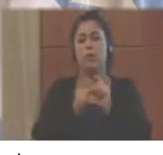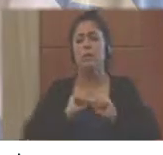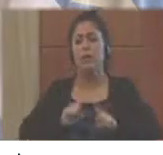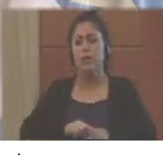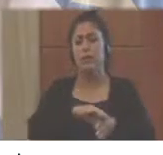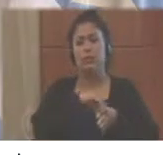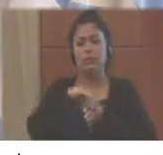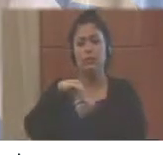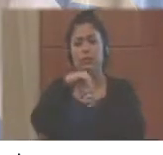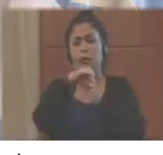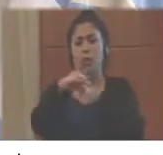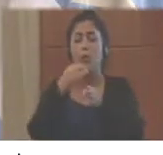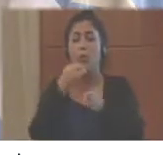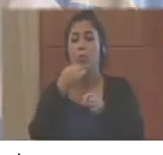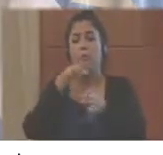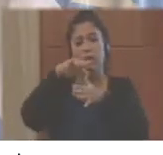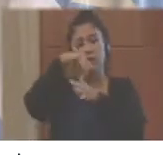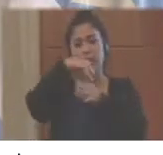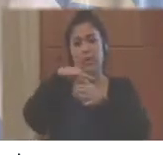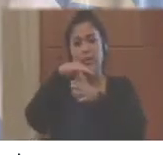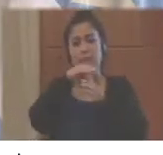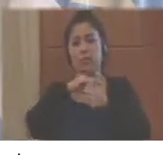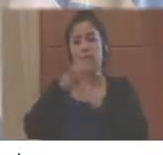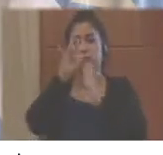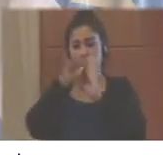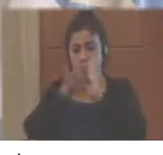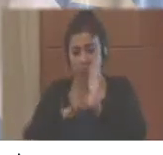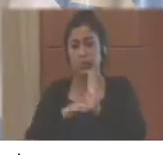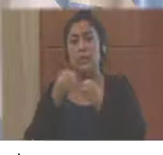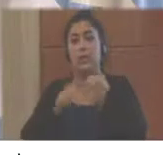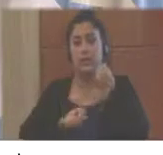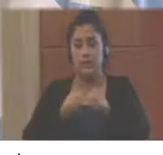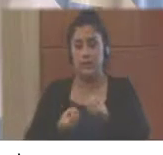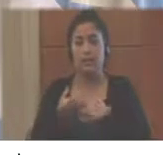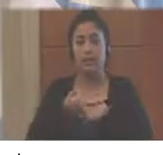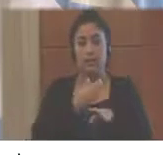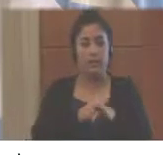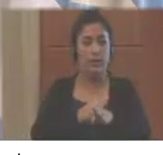EDSICA countries convention, we